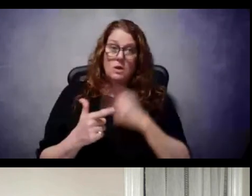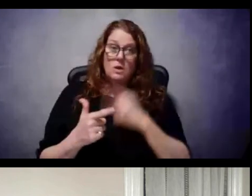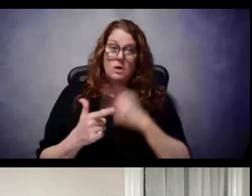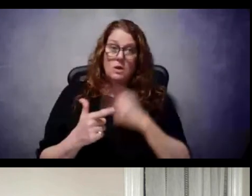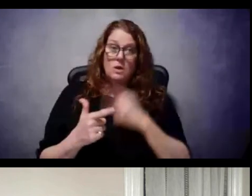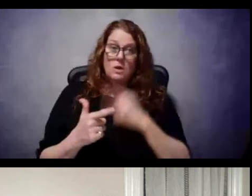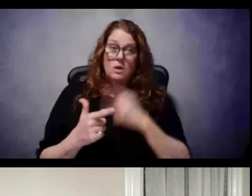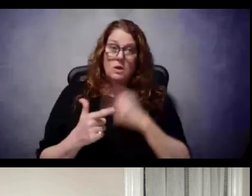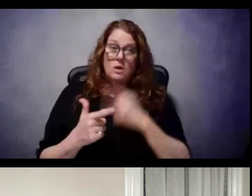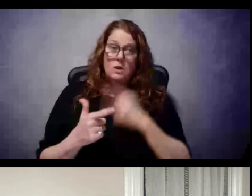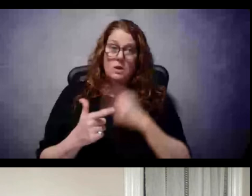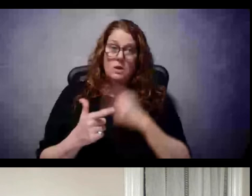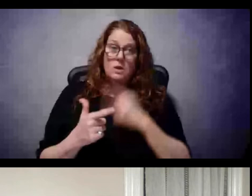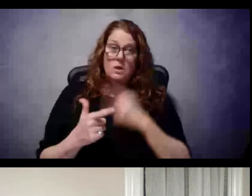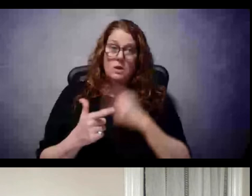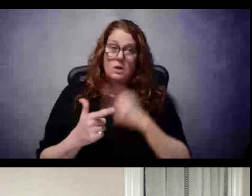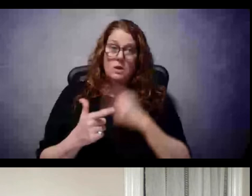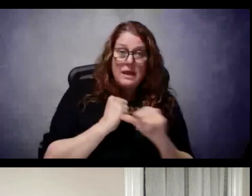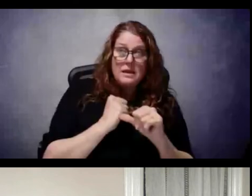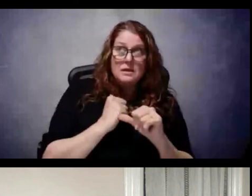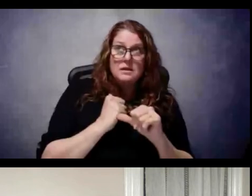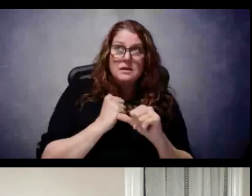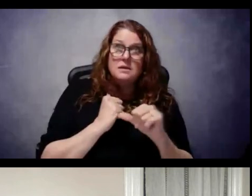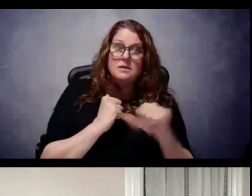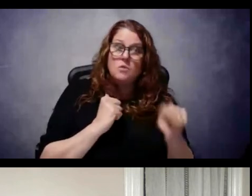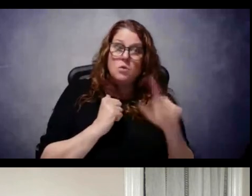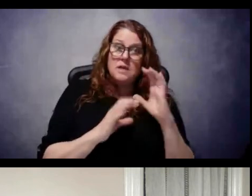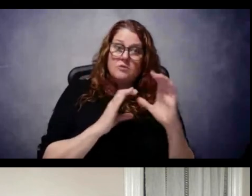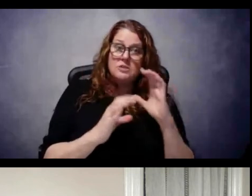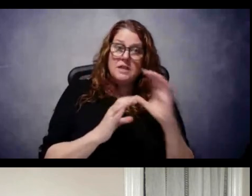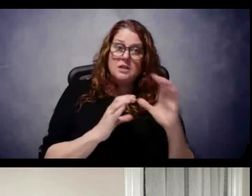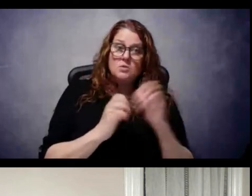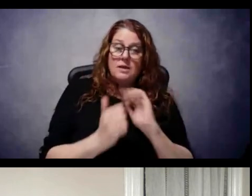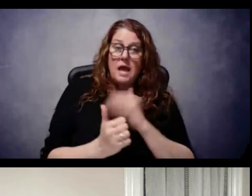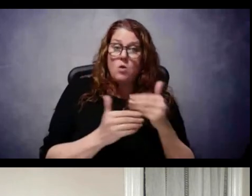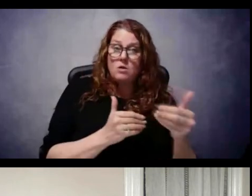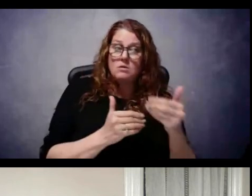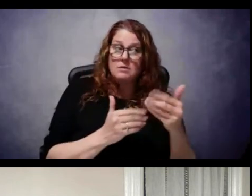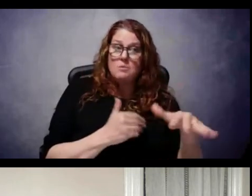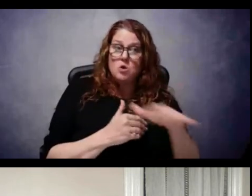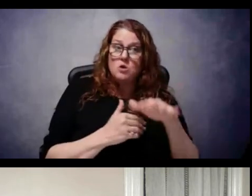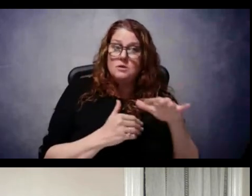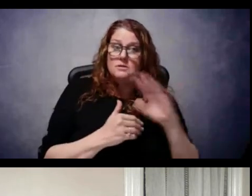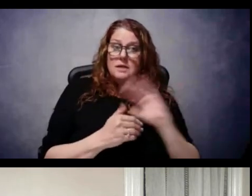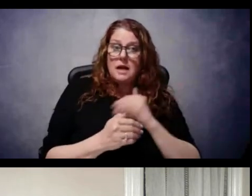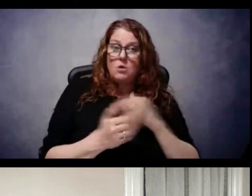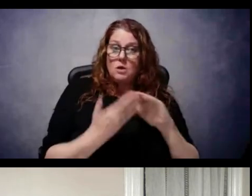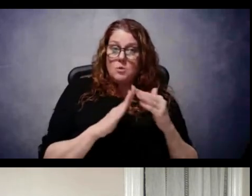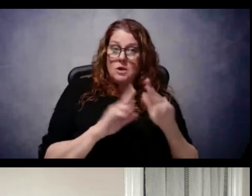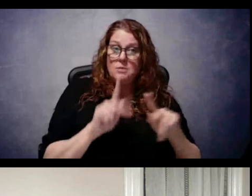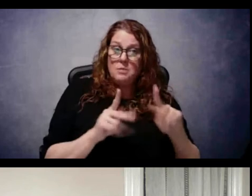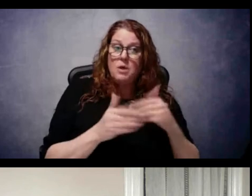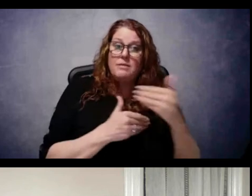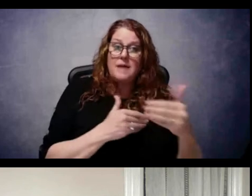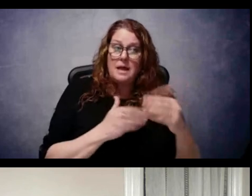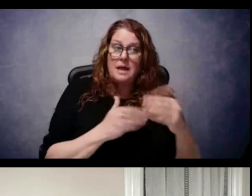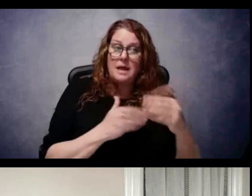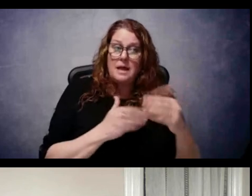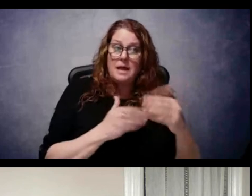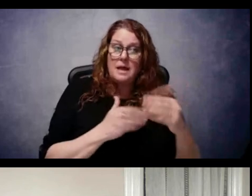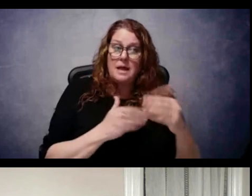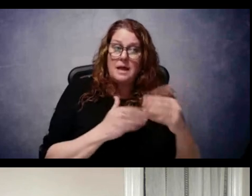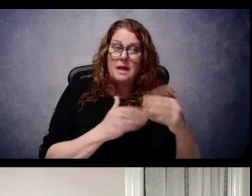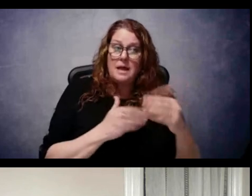in mutual aid, those conversations with our neighborhoods and our community people, the next extension is